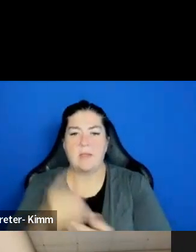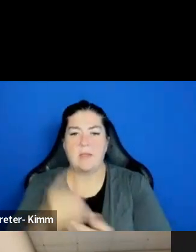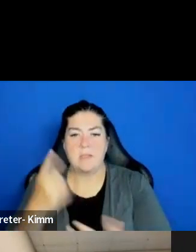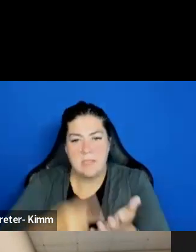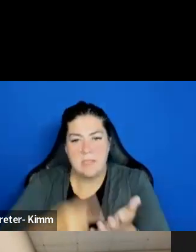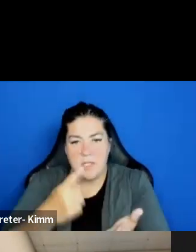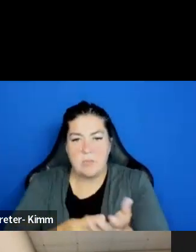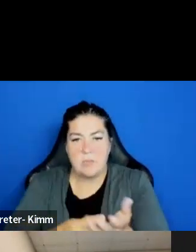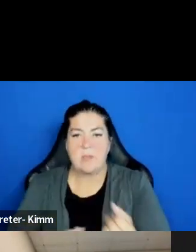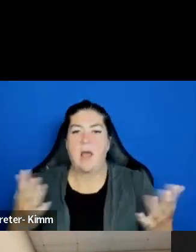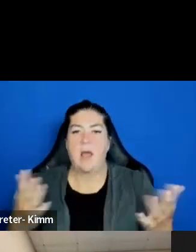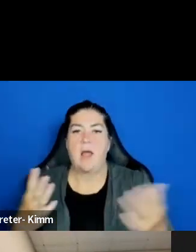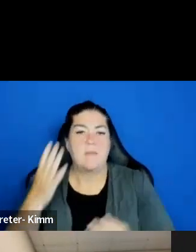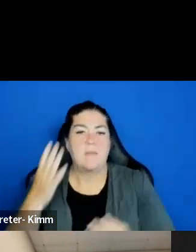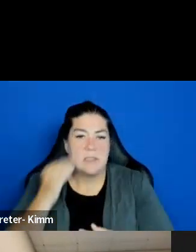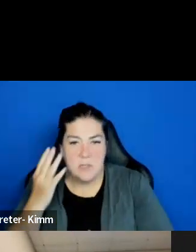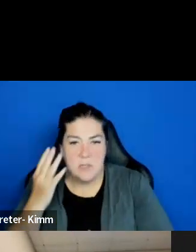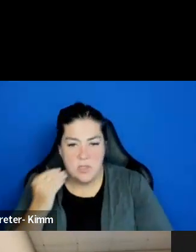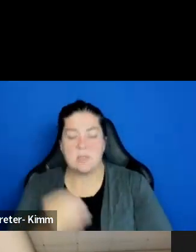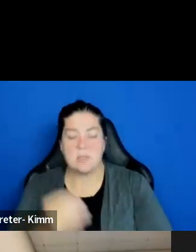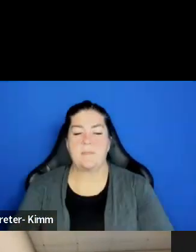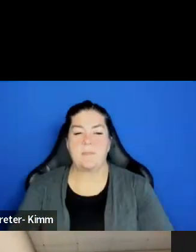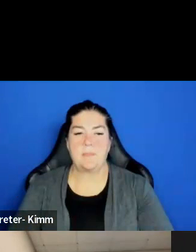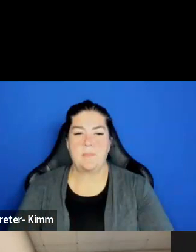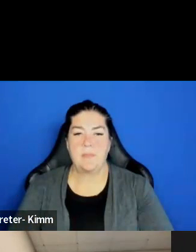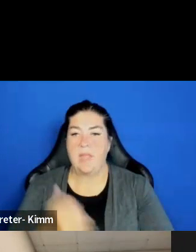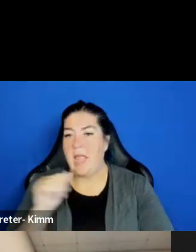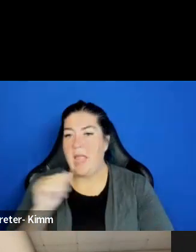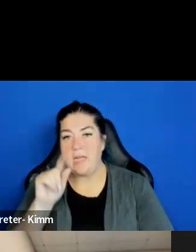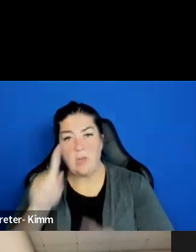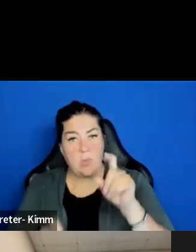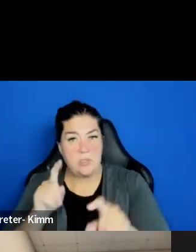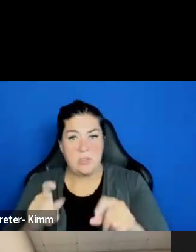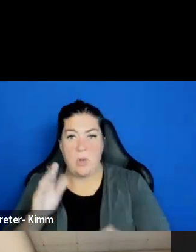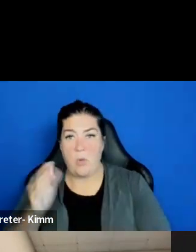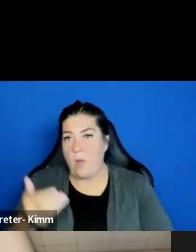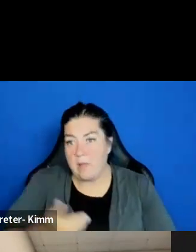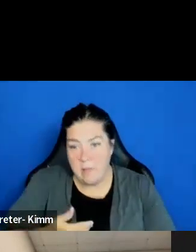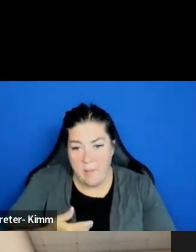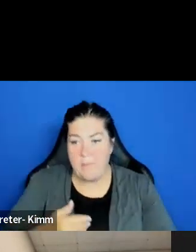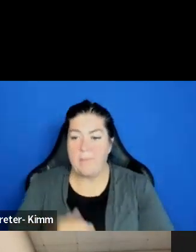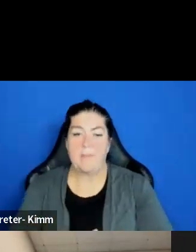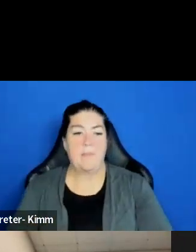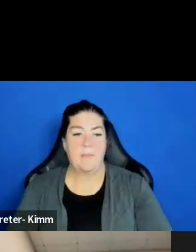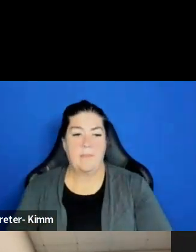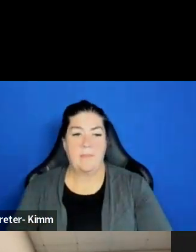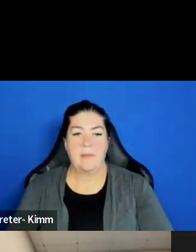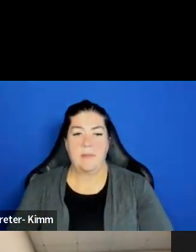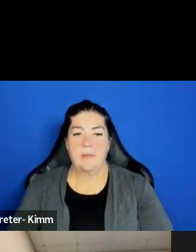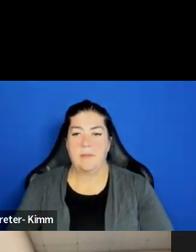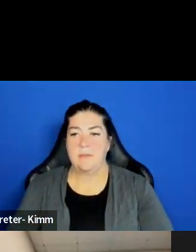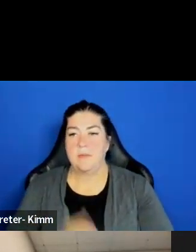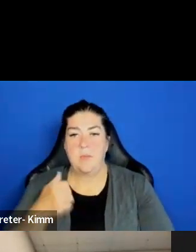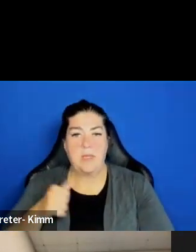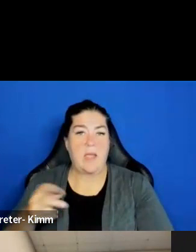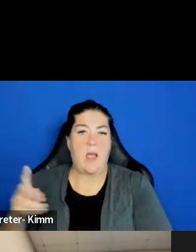of experience. And any questions are welcome, case staffing, that kind of thing, pooling